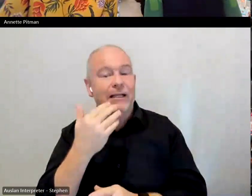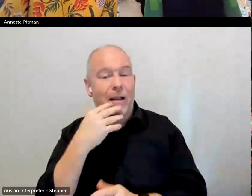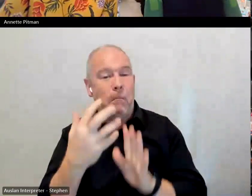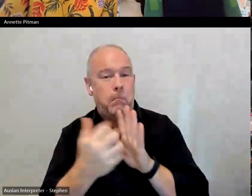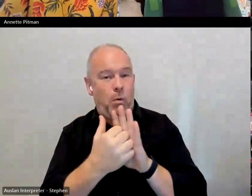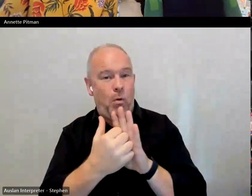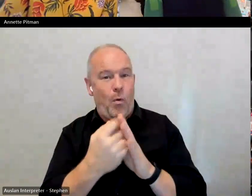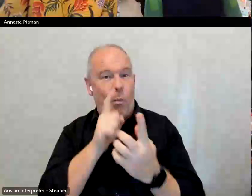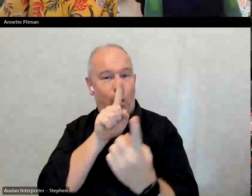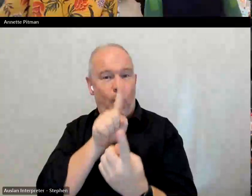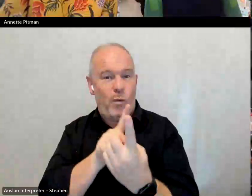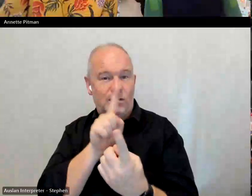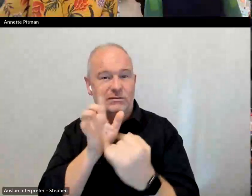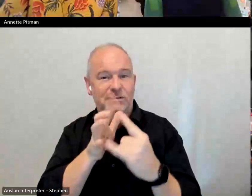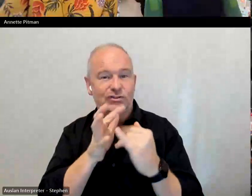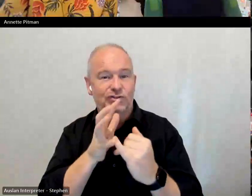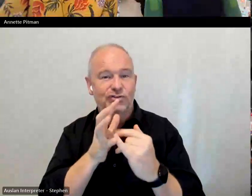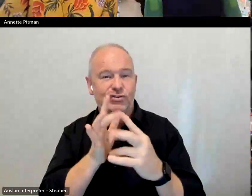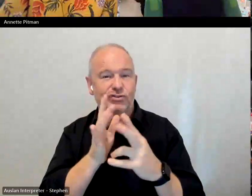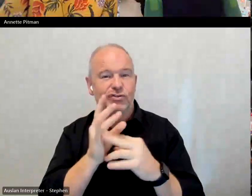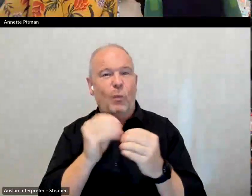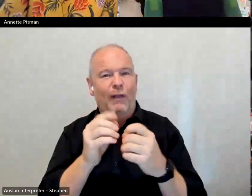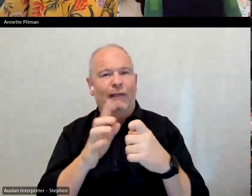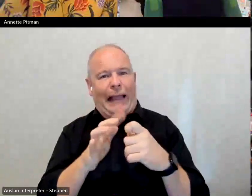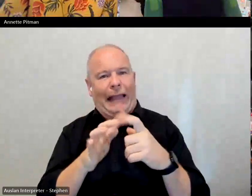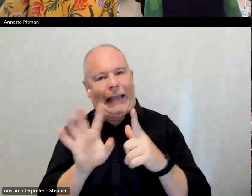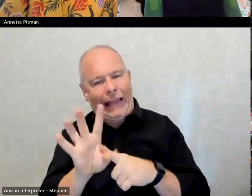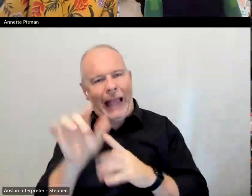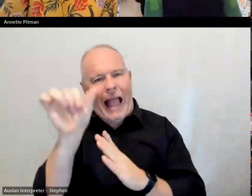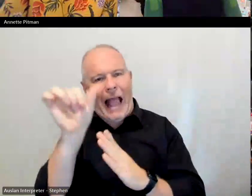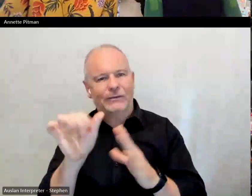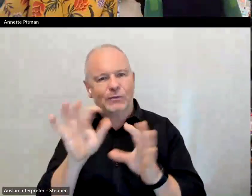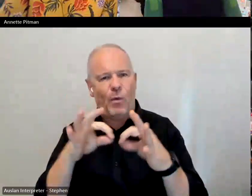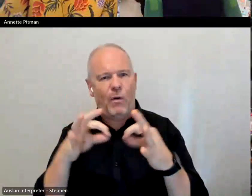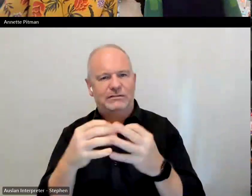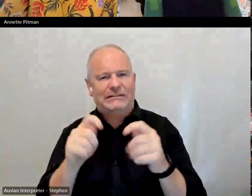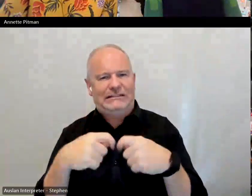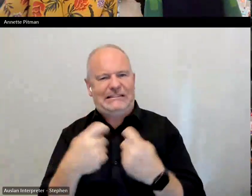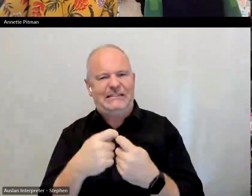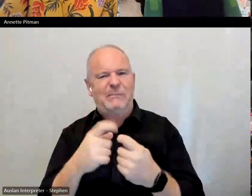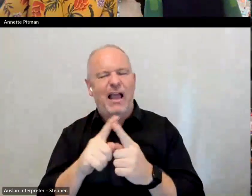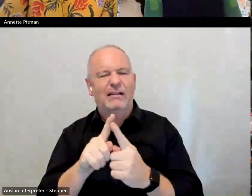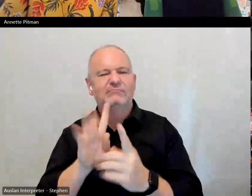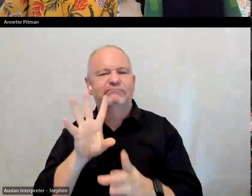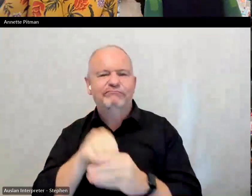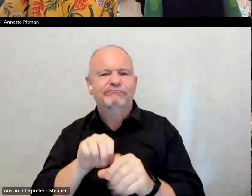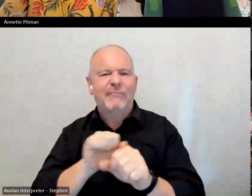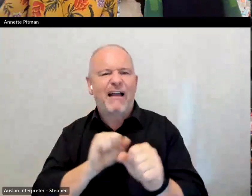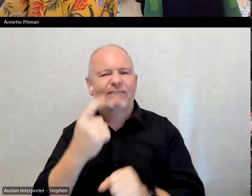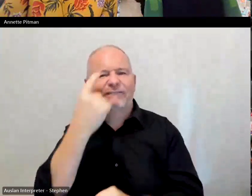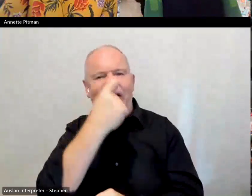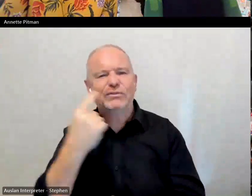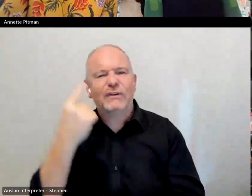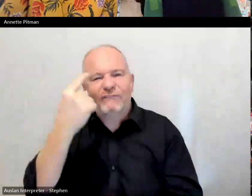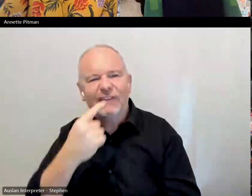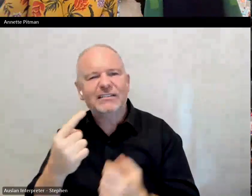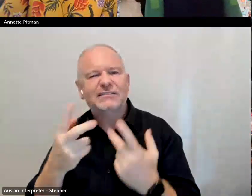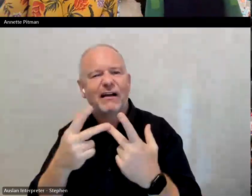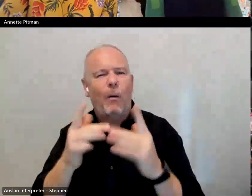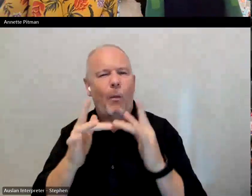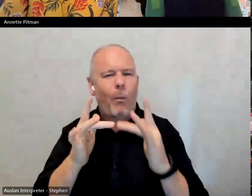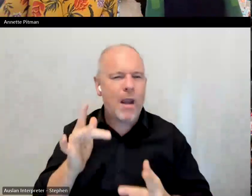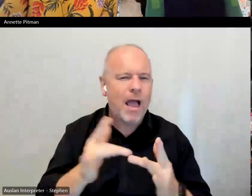one-on-one sessions with the Key Arts organisation team, and also attend our face-to-face and further webinars